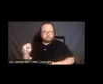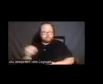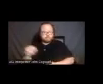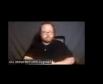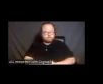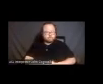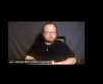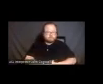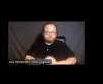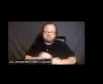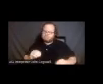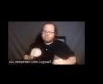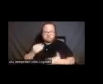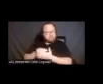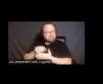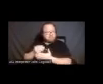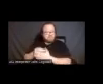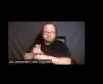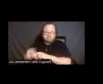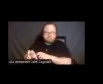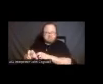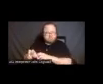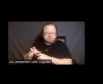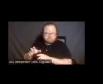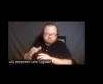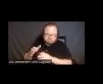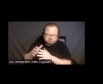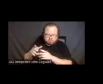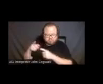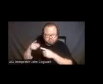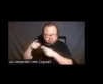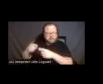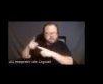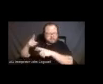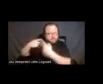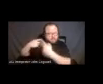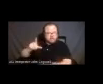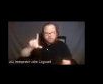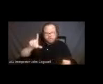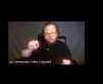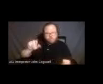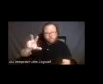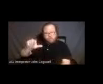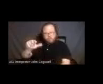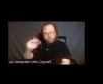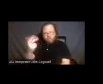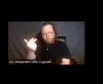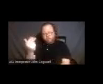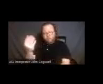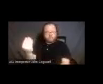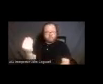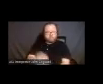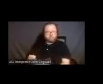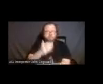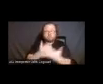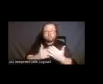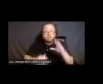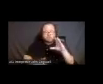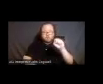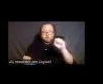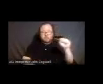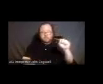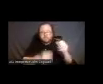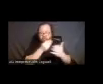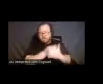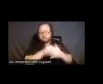There's been no dedicated funds for CFTN since 2013-14, but a portion of CSS funds